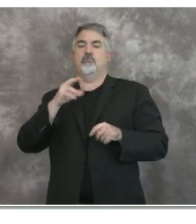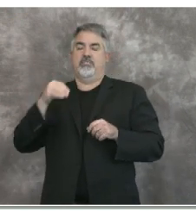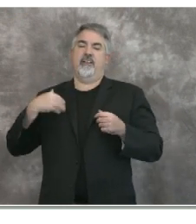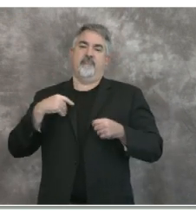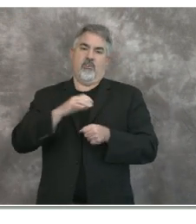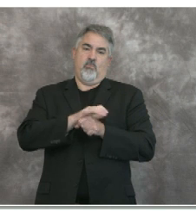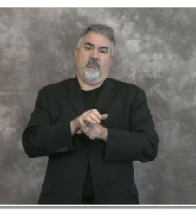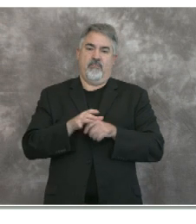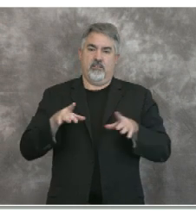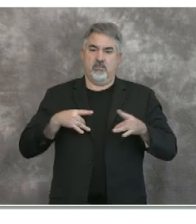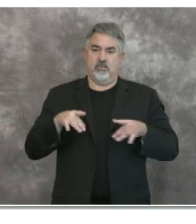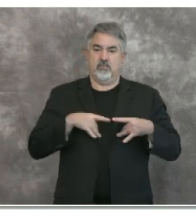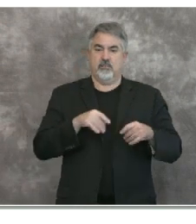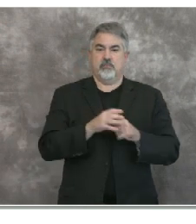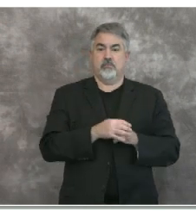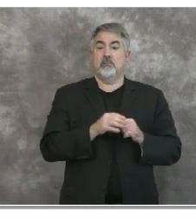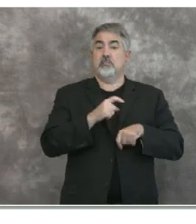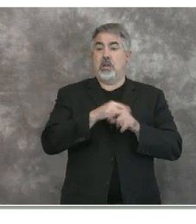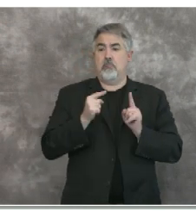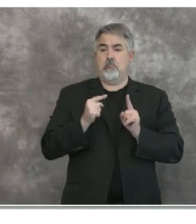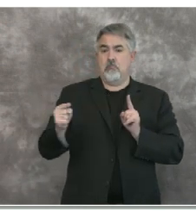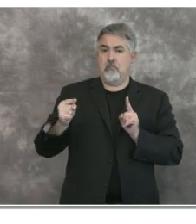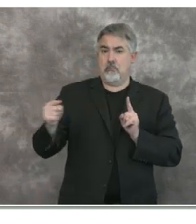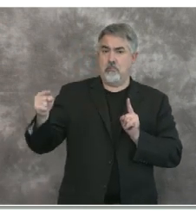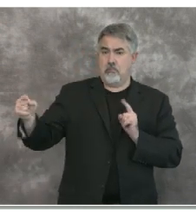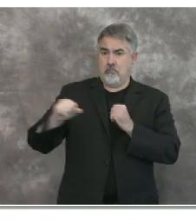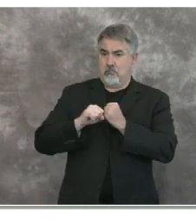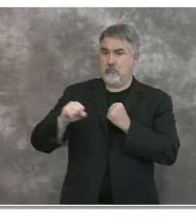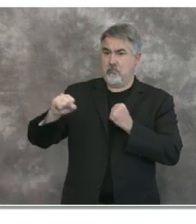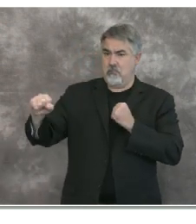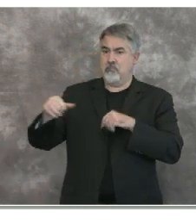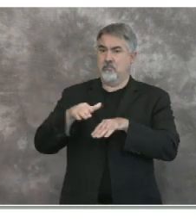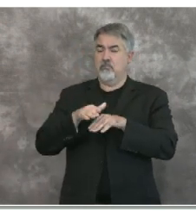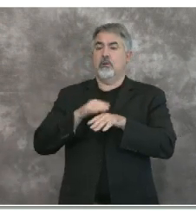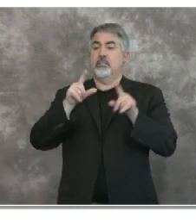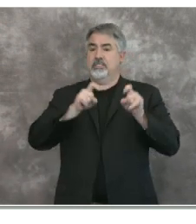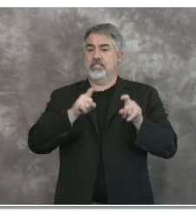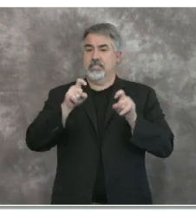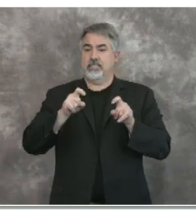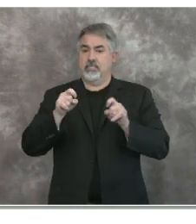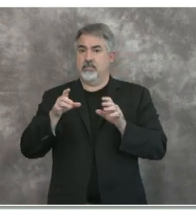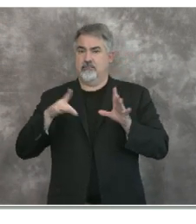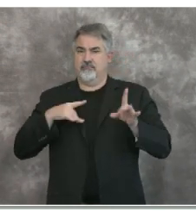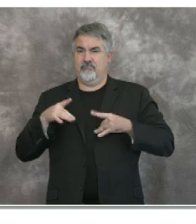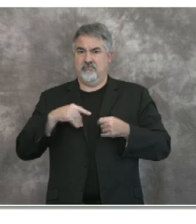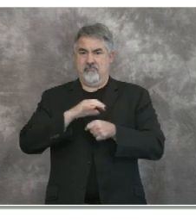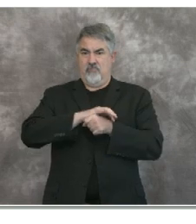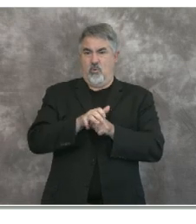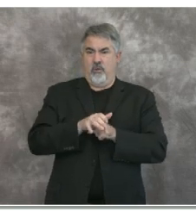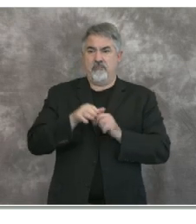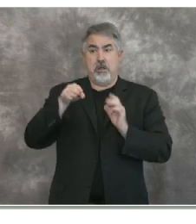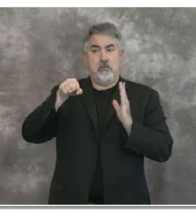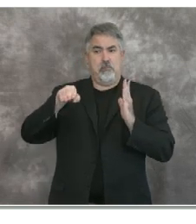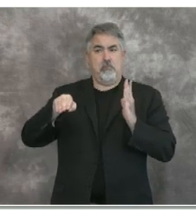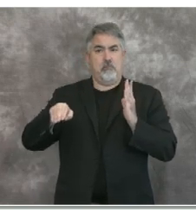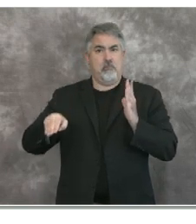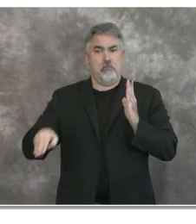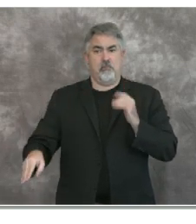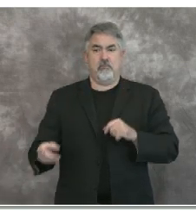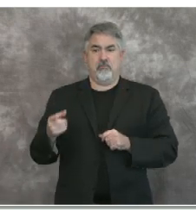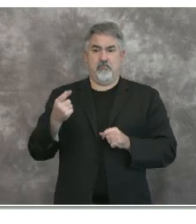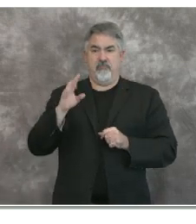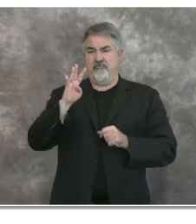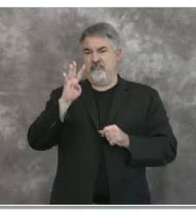average of percentage of total tests that are positive continuing to trend downward. We're now at a rolling average of